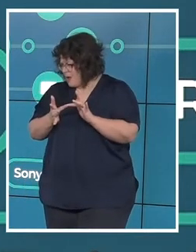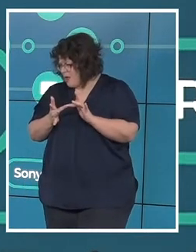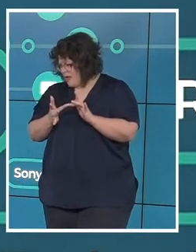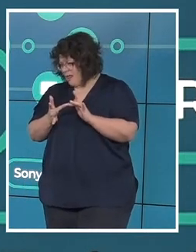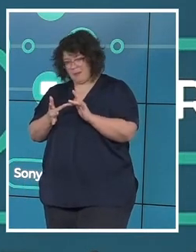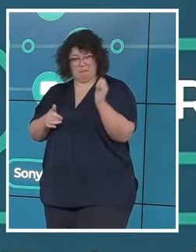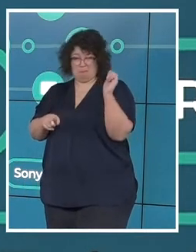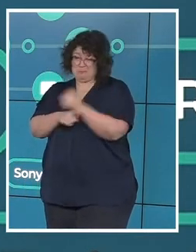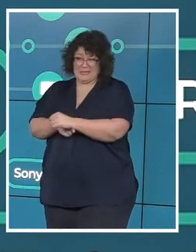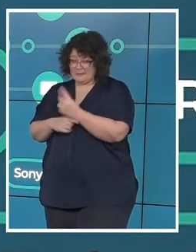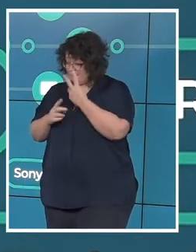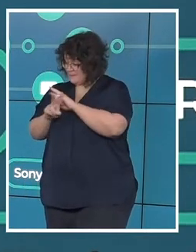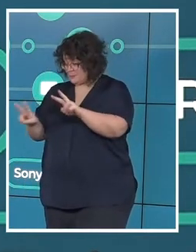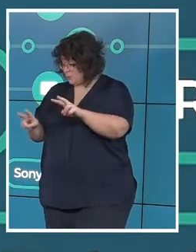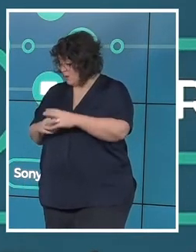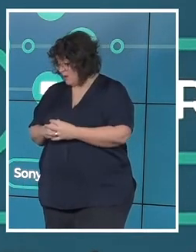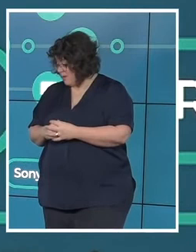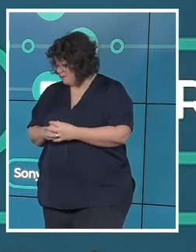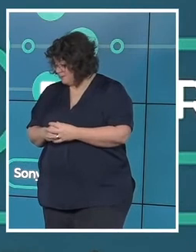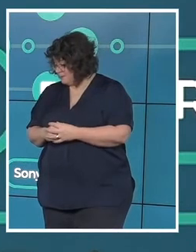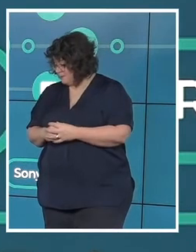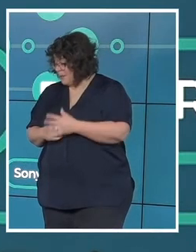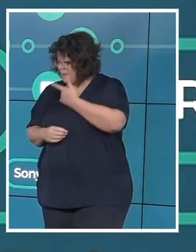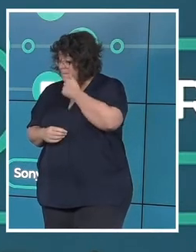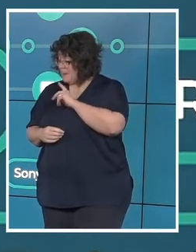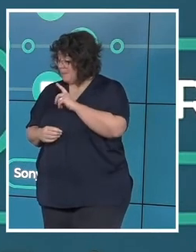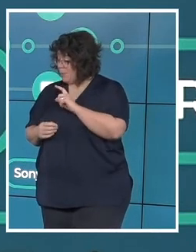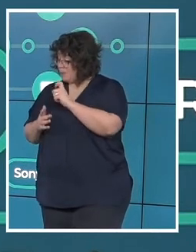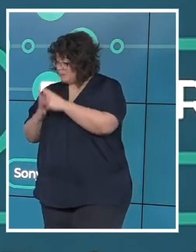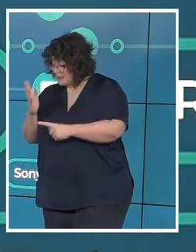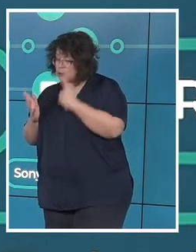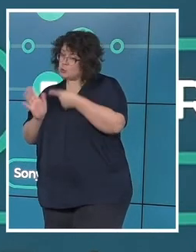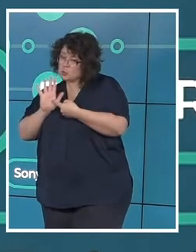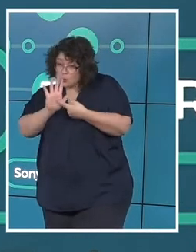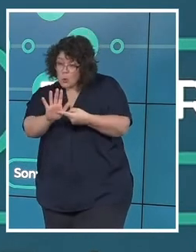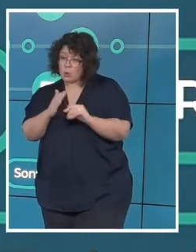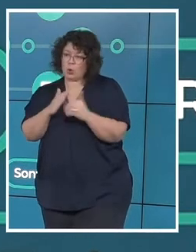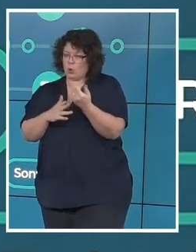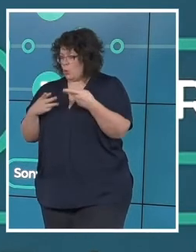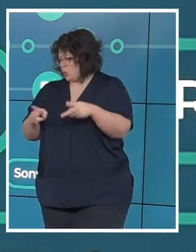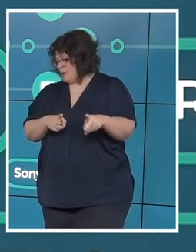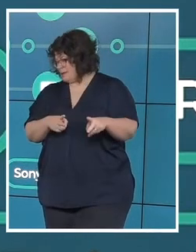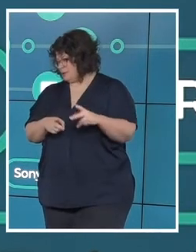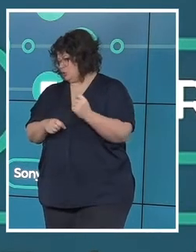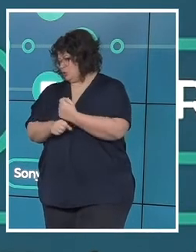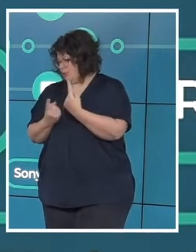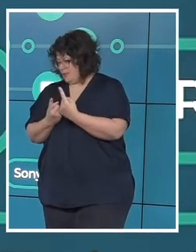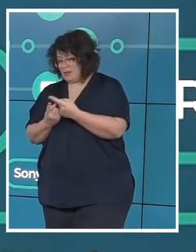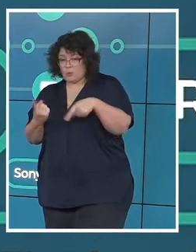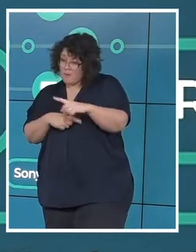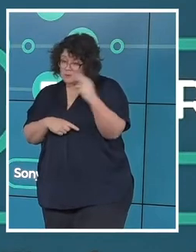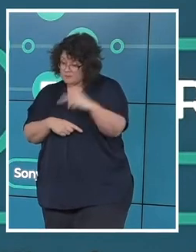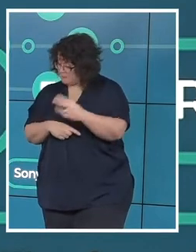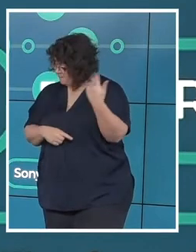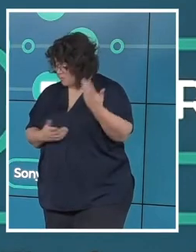do things that you hadn't seen before. So increase your teams, increase hiring of people with disabilities. It'll make the